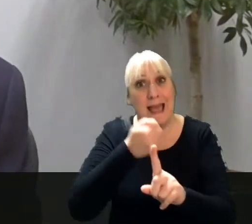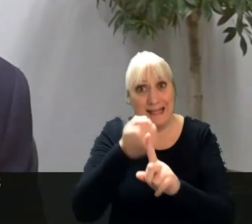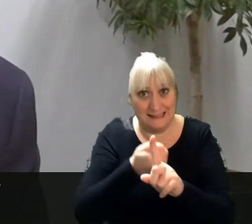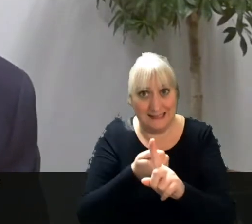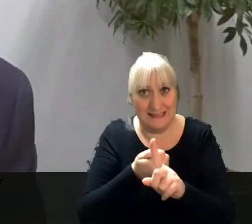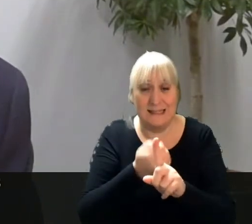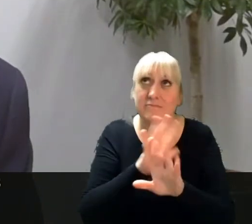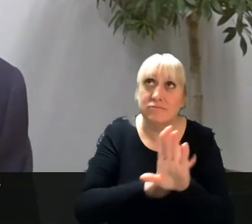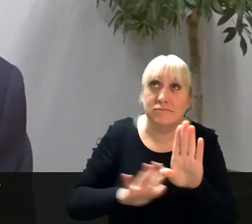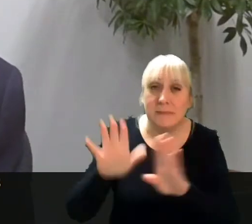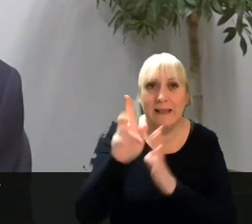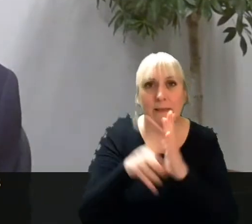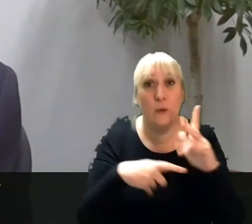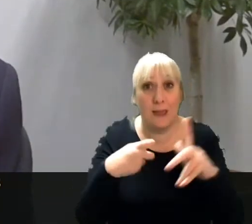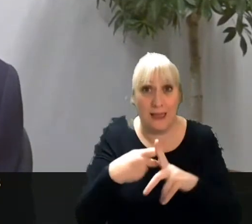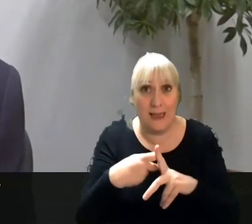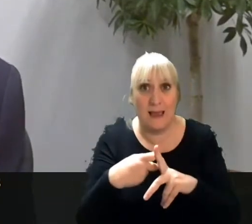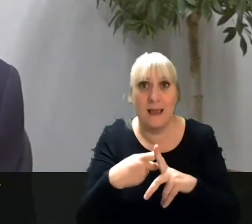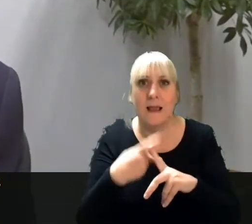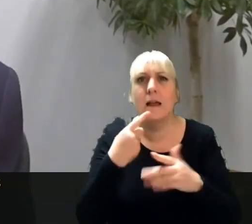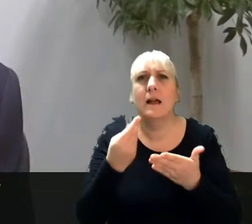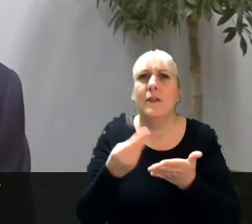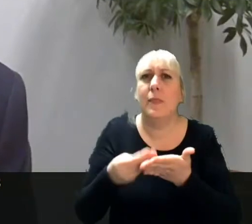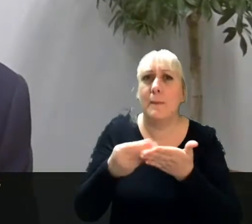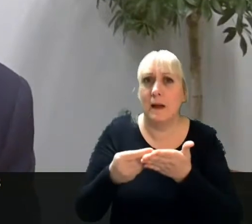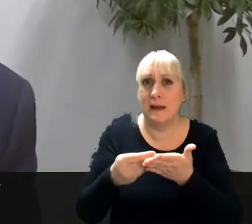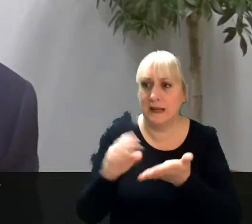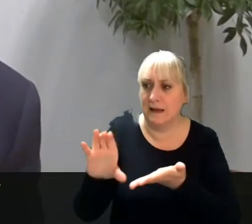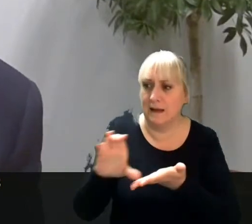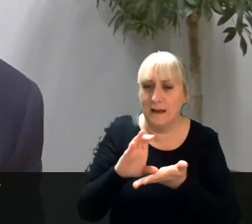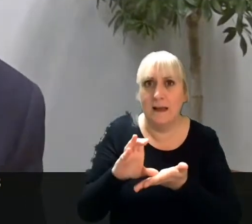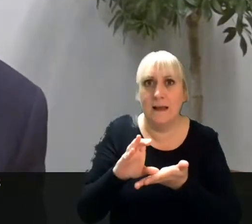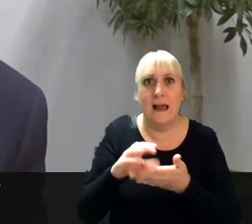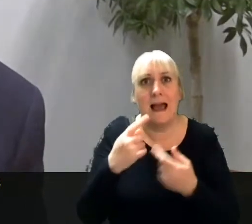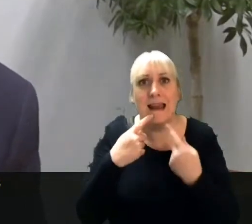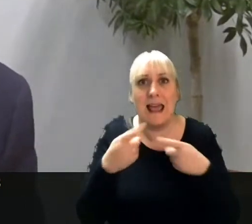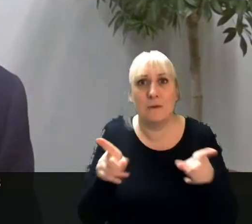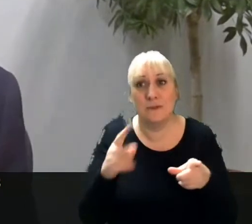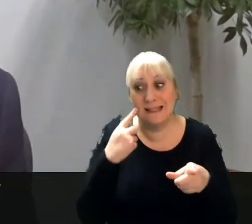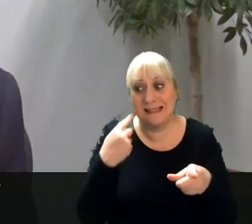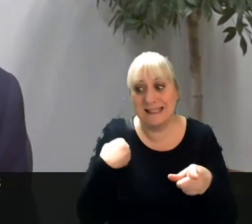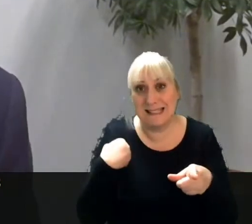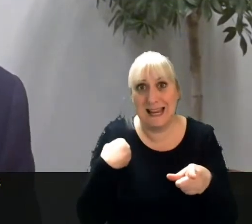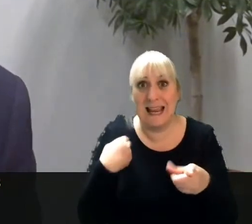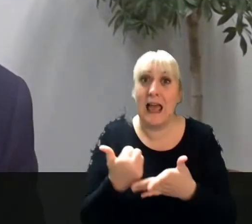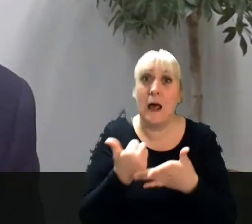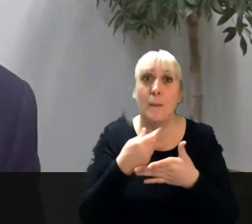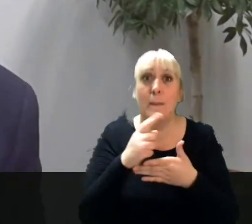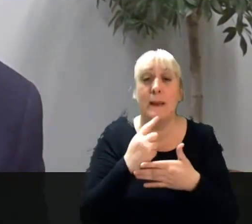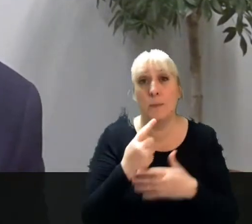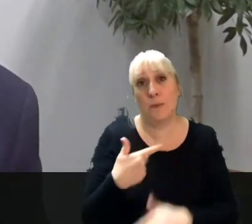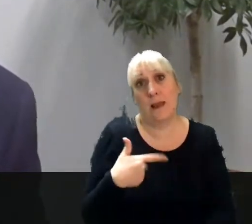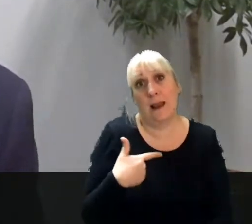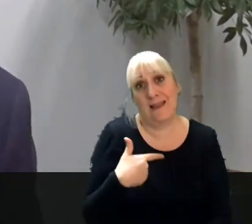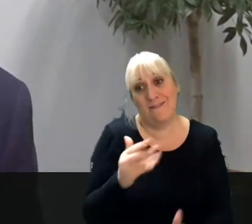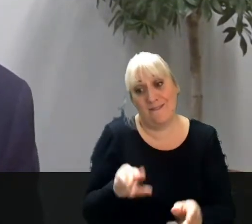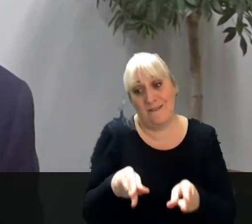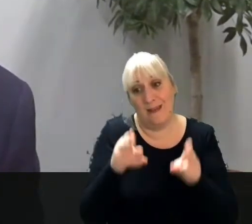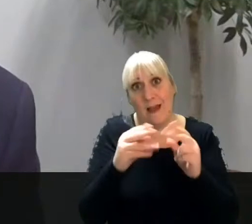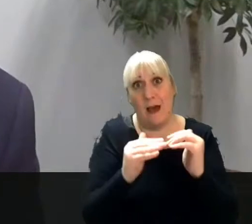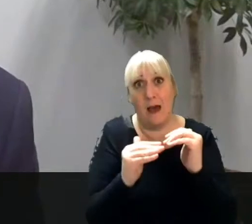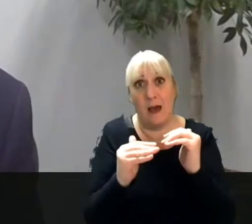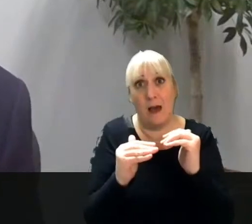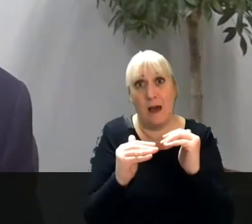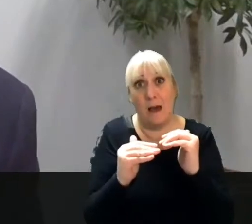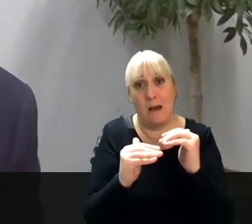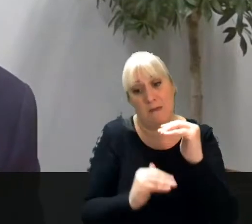money announced yesterday, welcome though it is, only helps those above 18 metres with cladding. It doesn't pay for all the other remediation